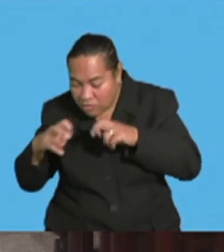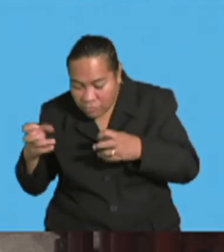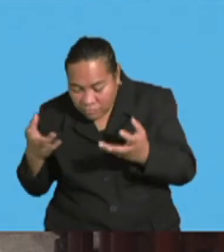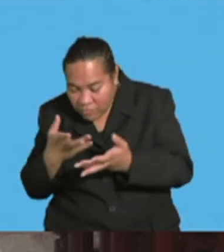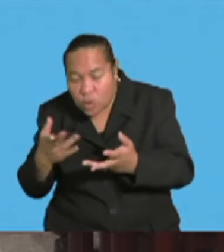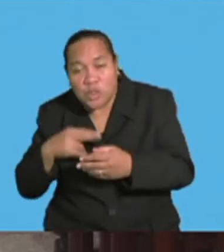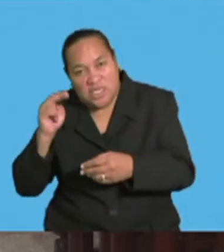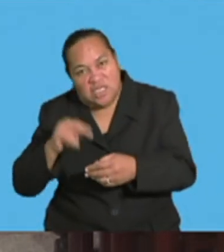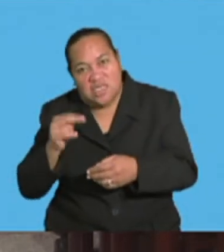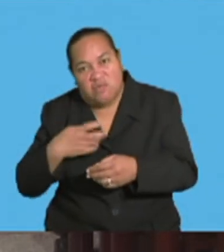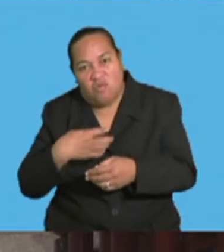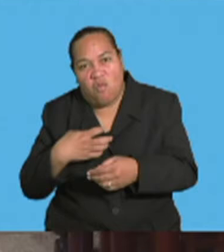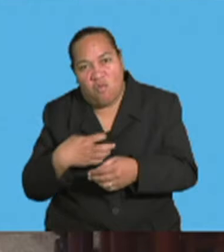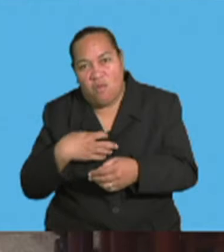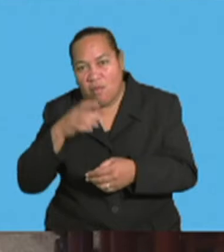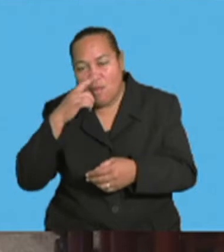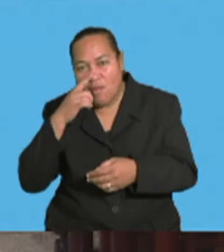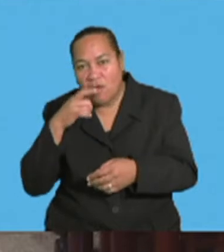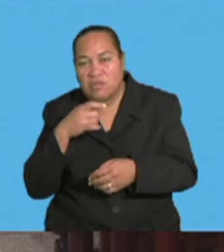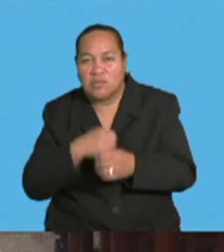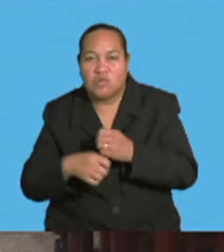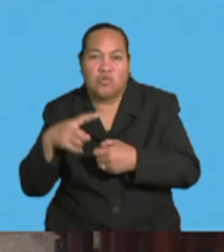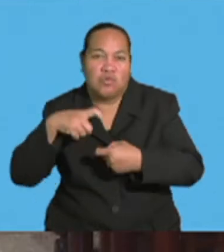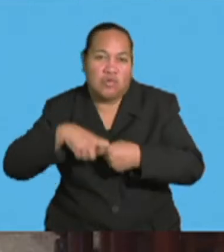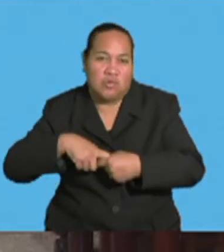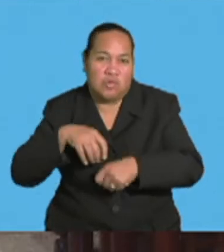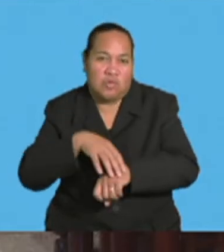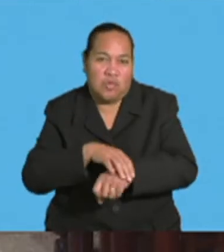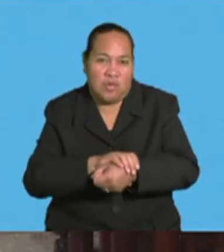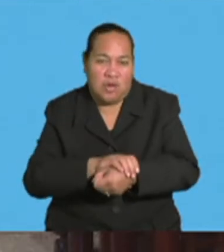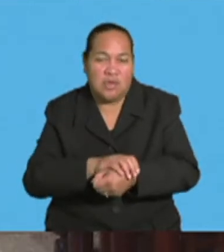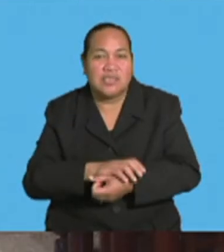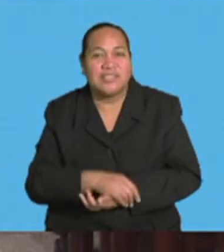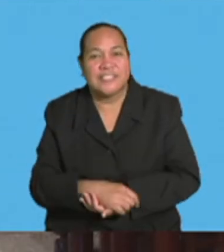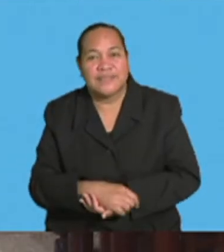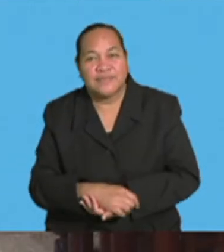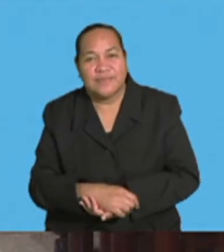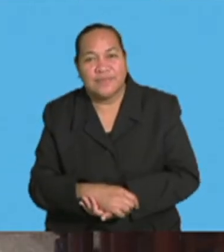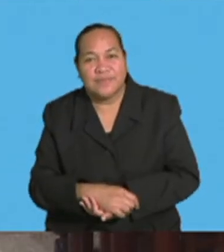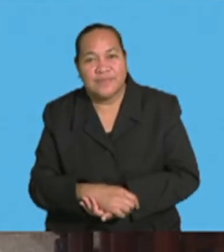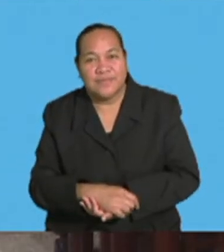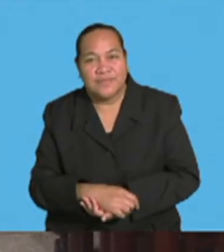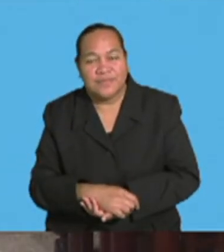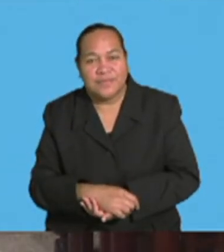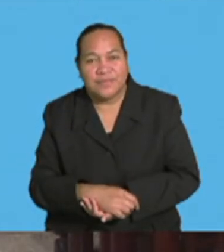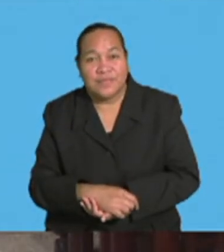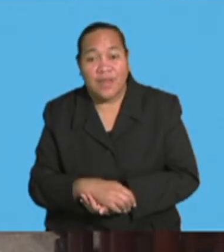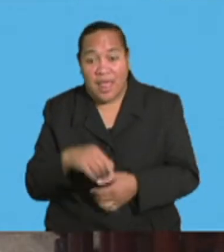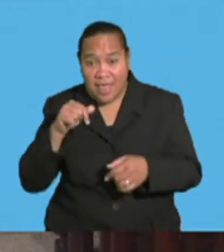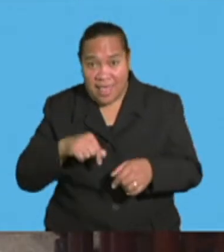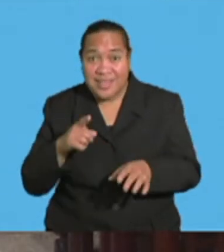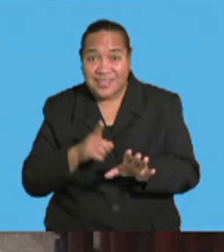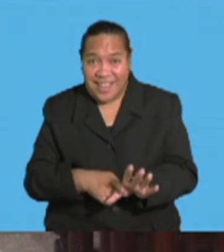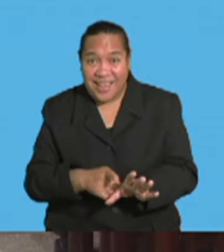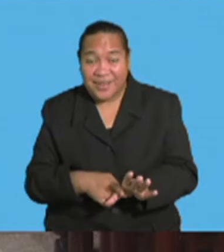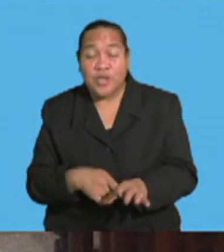need to increase the number of police force significantly. This year, Honourable